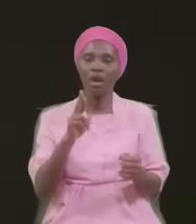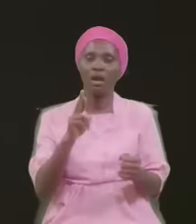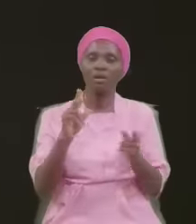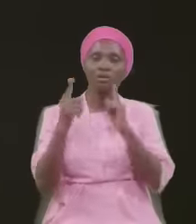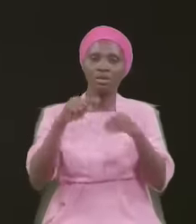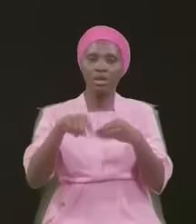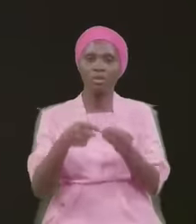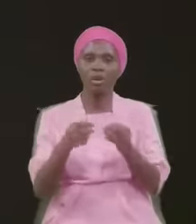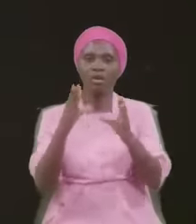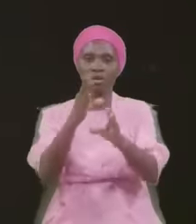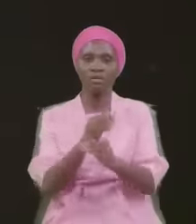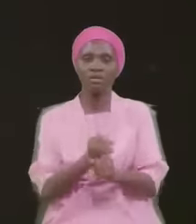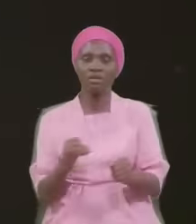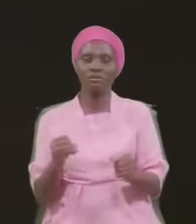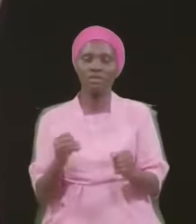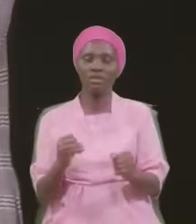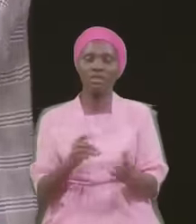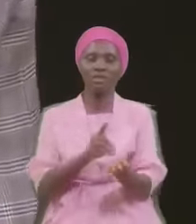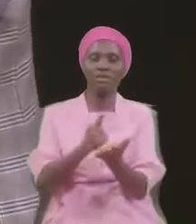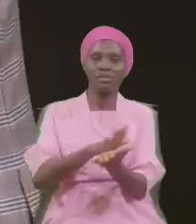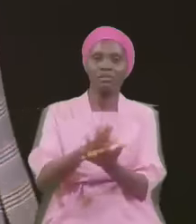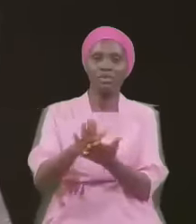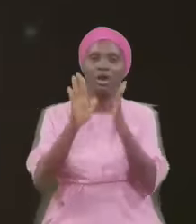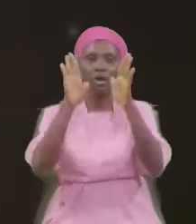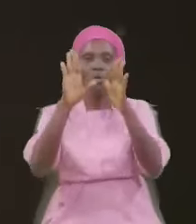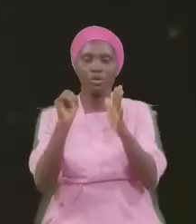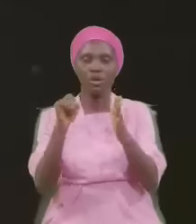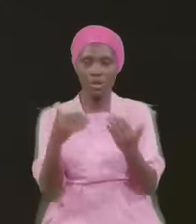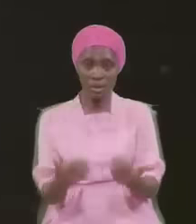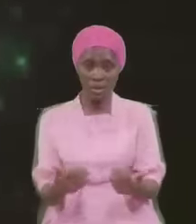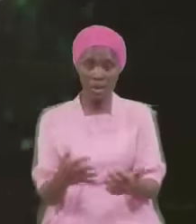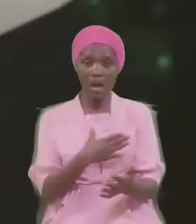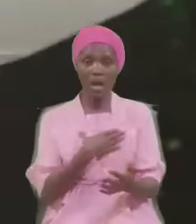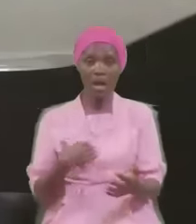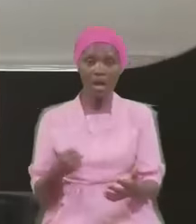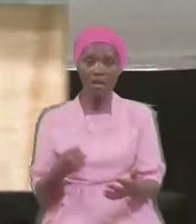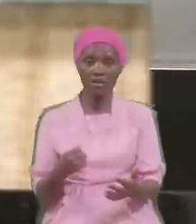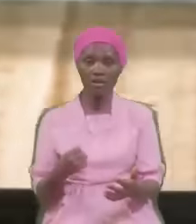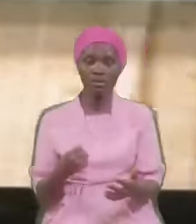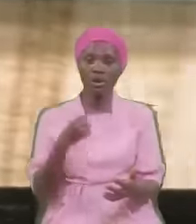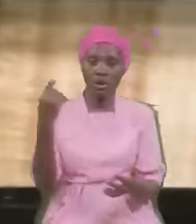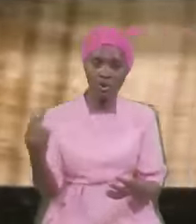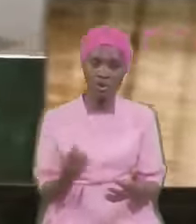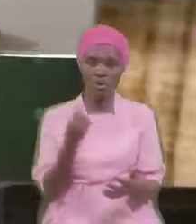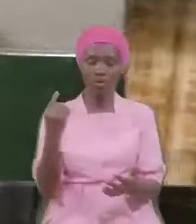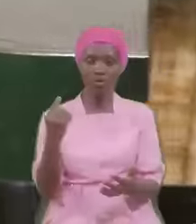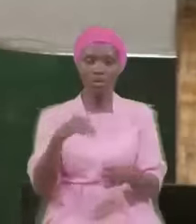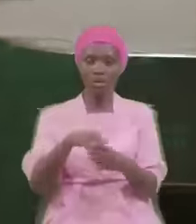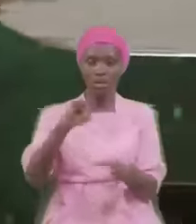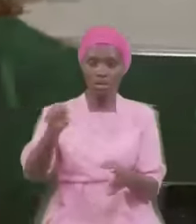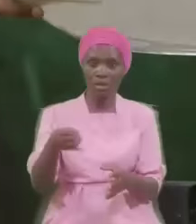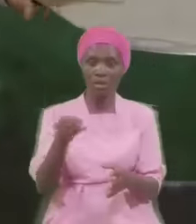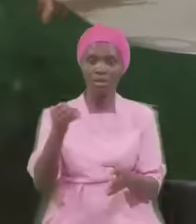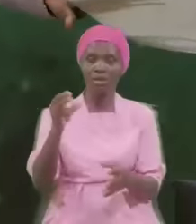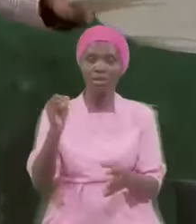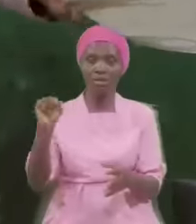receiving supernatural wonders now and always. In Joshua chapter 3,